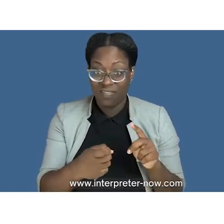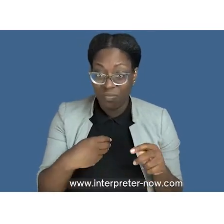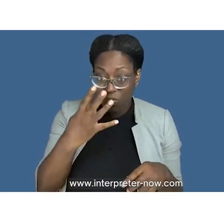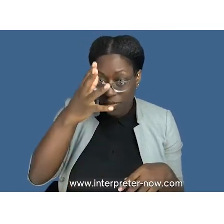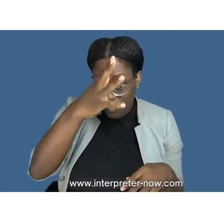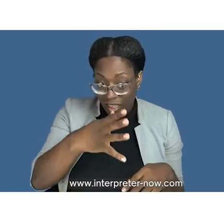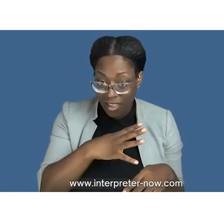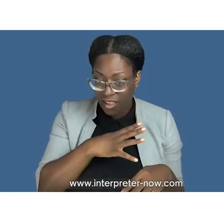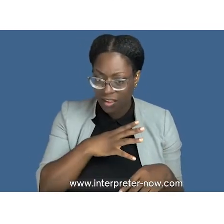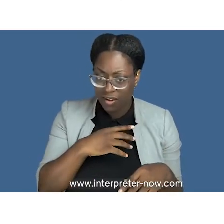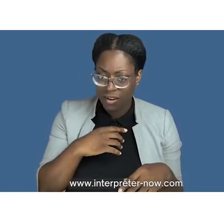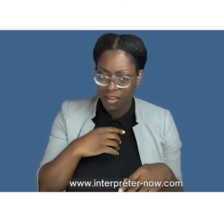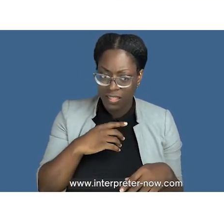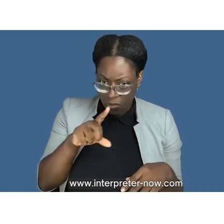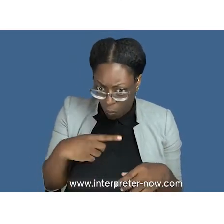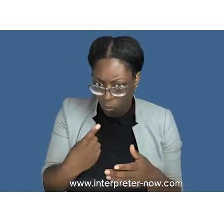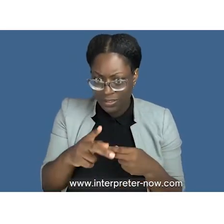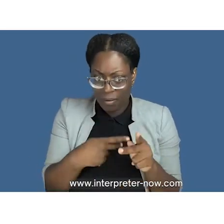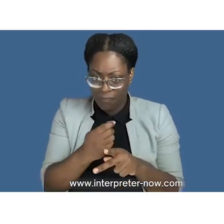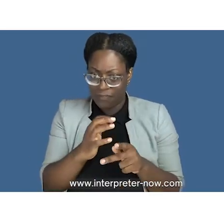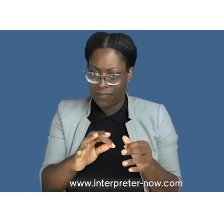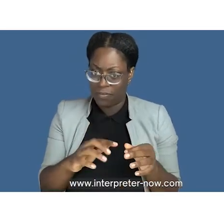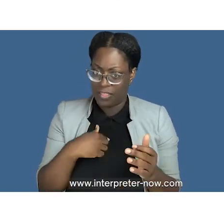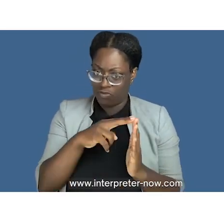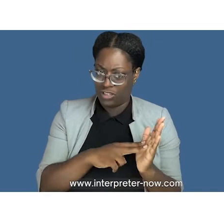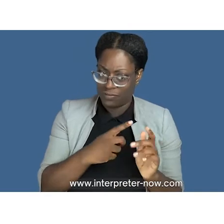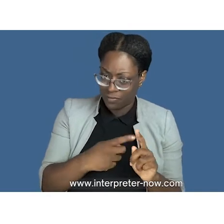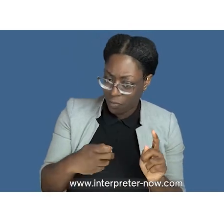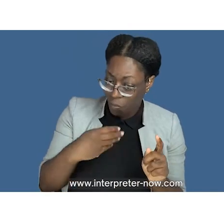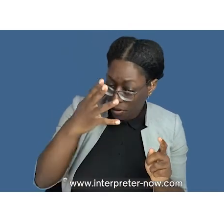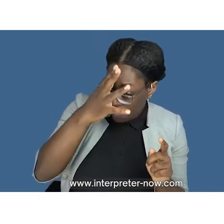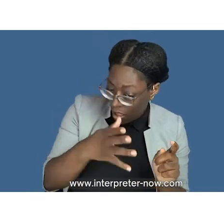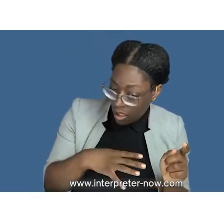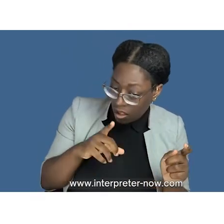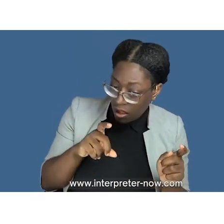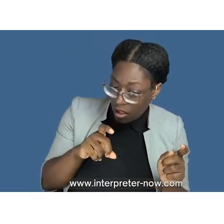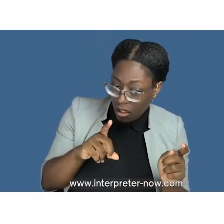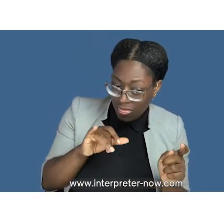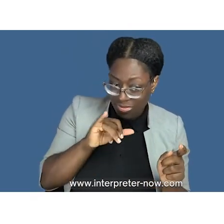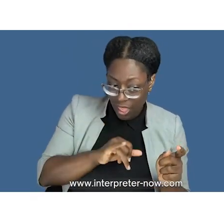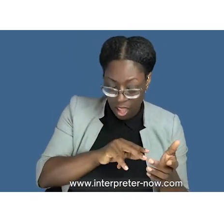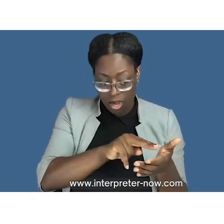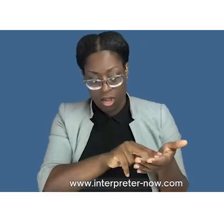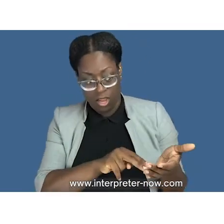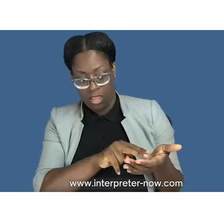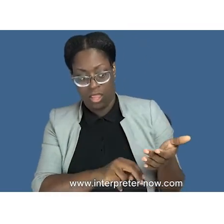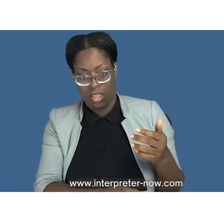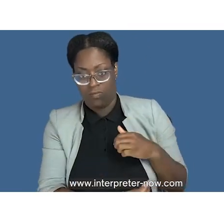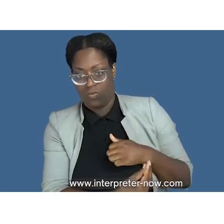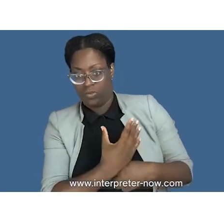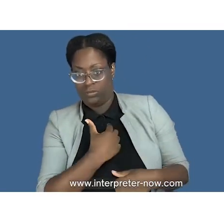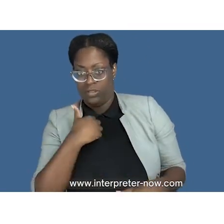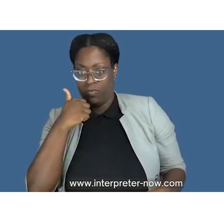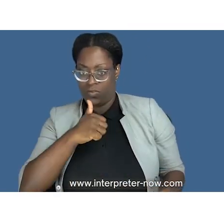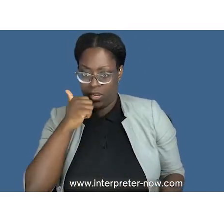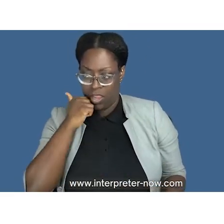more aware of learning about, as you said, people that are different from me, and how is it going to help me? So I think that